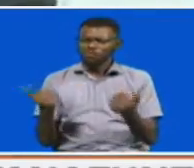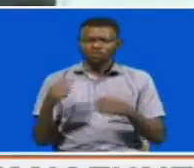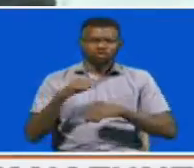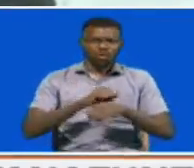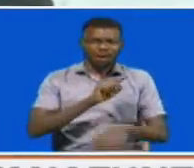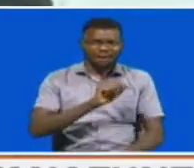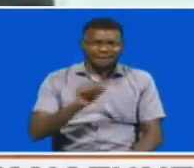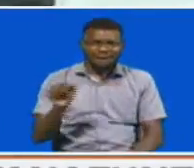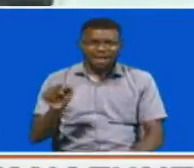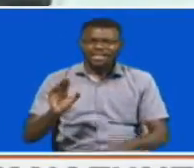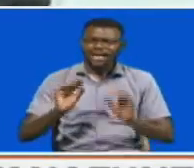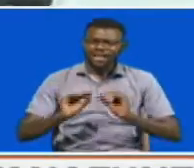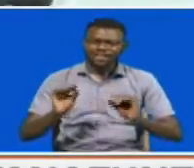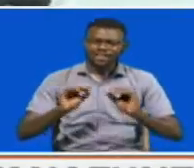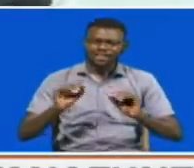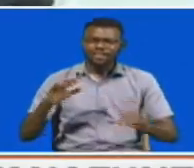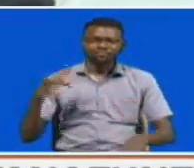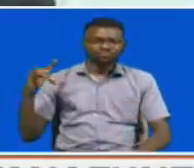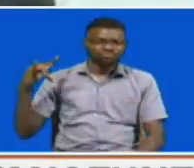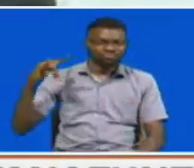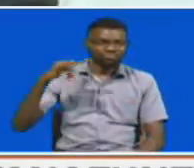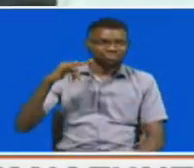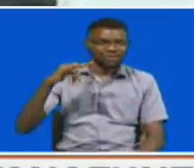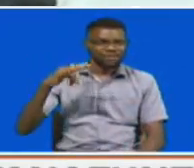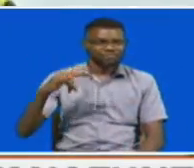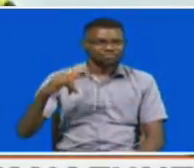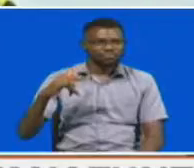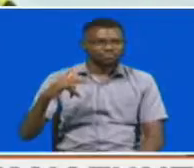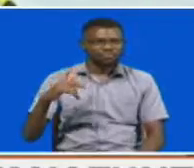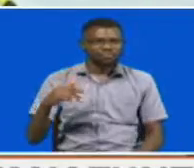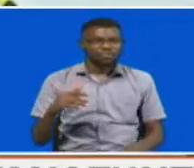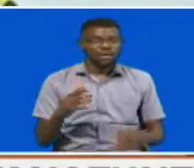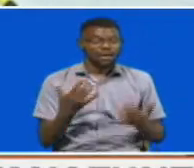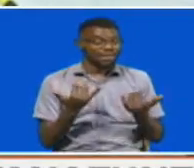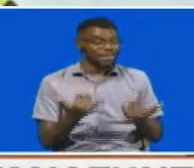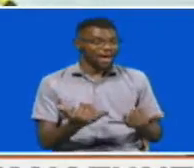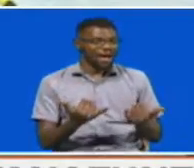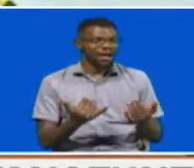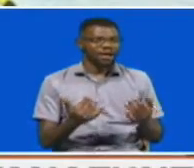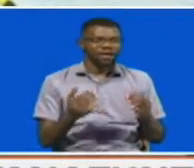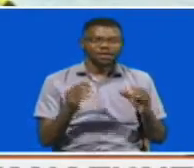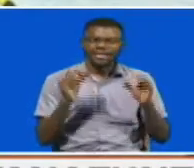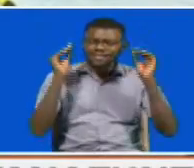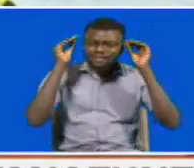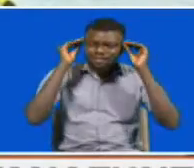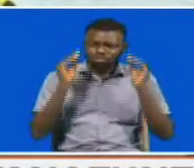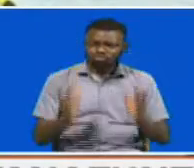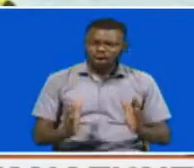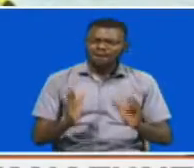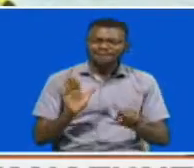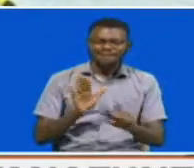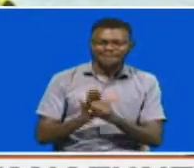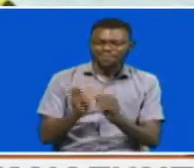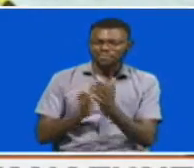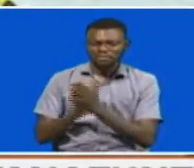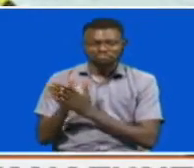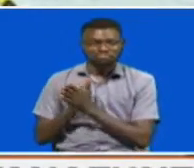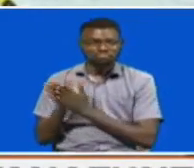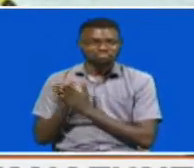program. So this has sparked interest among us learners when it comes